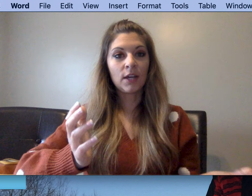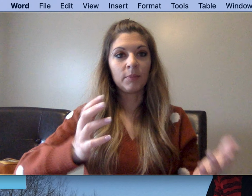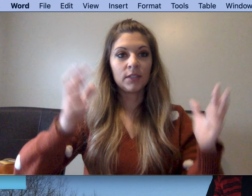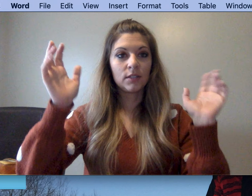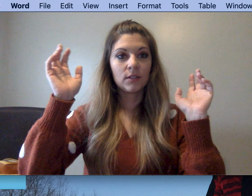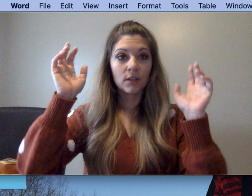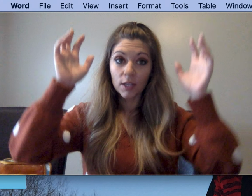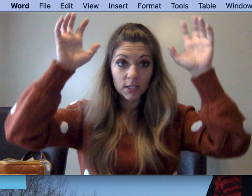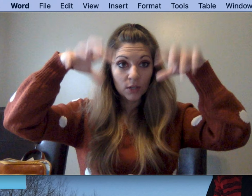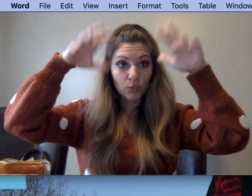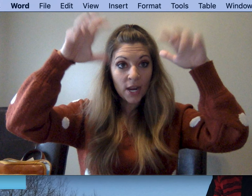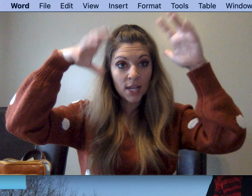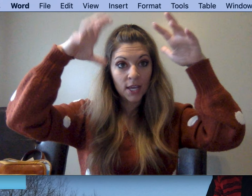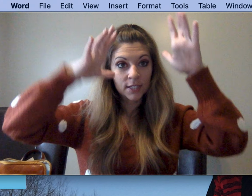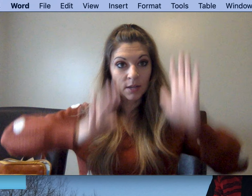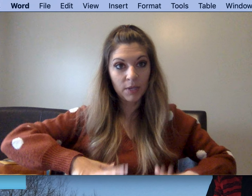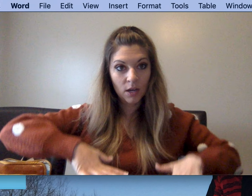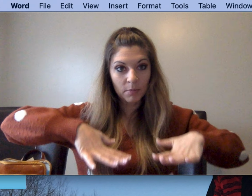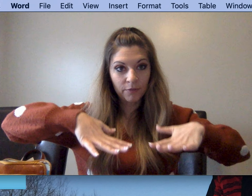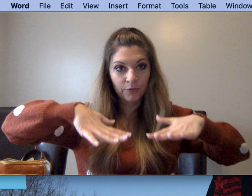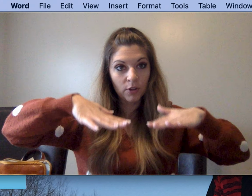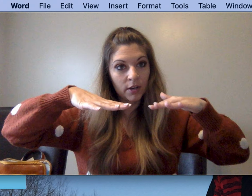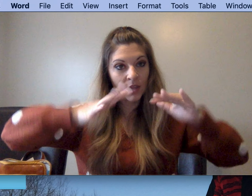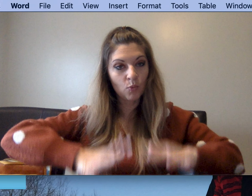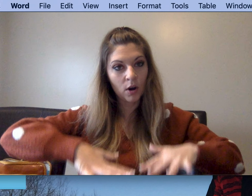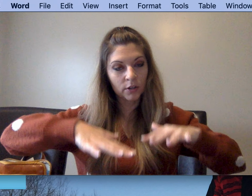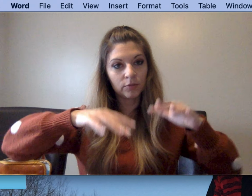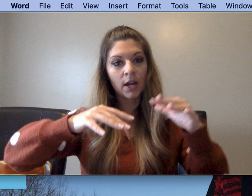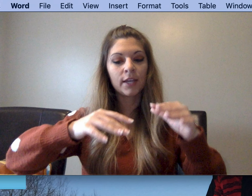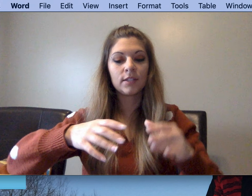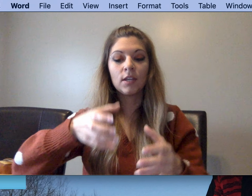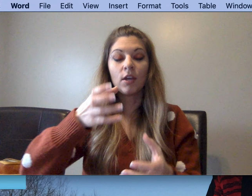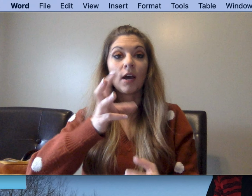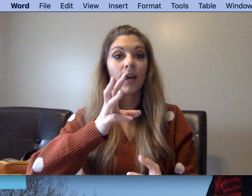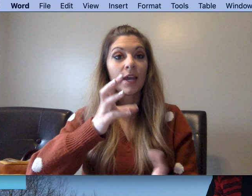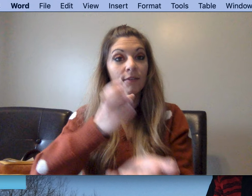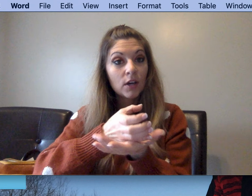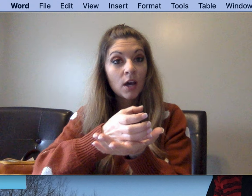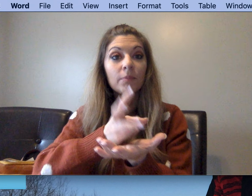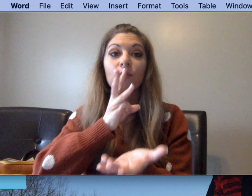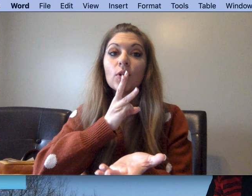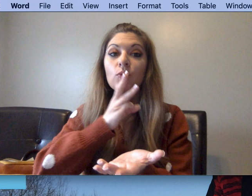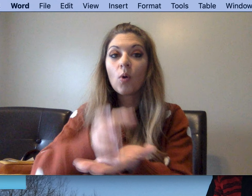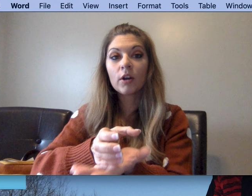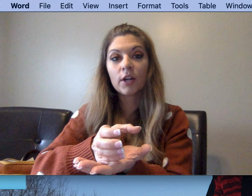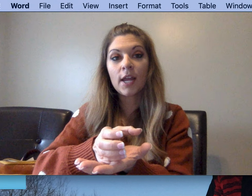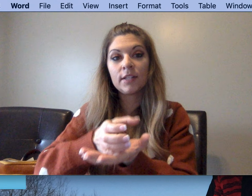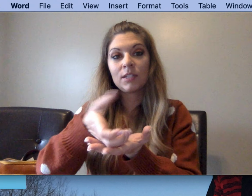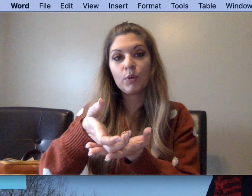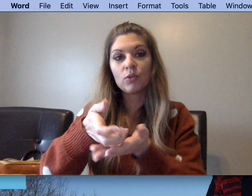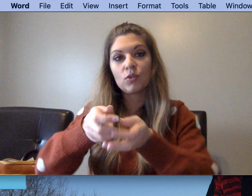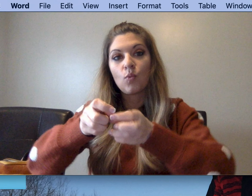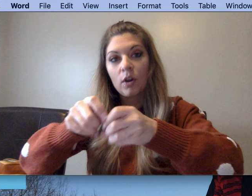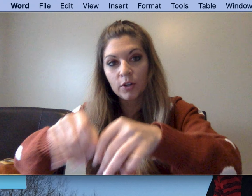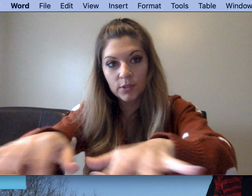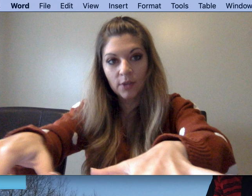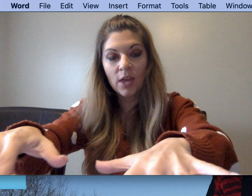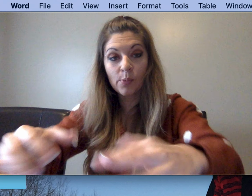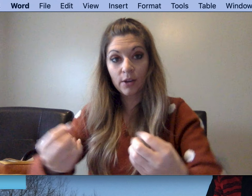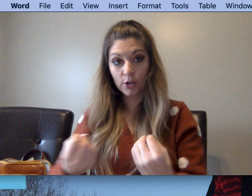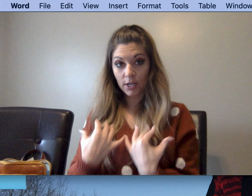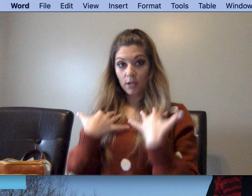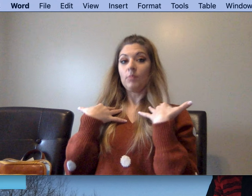of the elements. Is it raining? Did it become a flood and that water rise? I have a cup full of water and it spills. The water goes